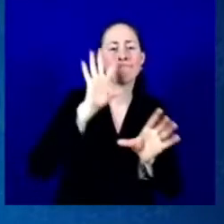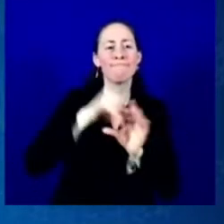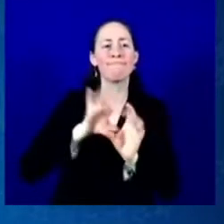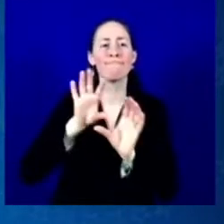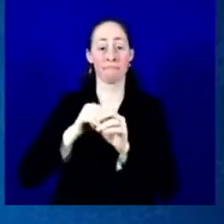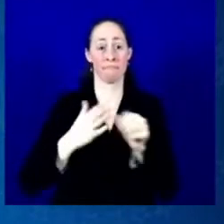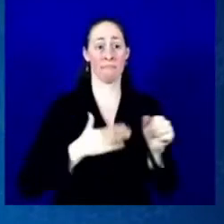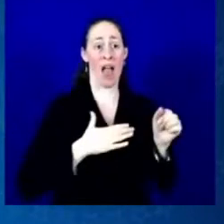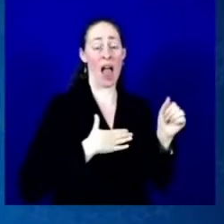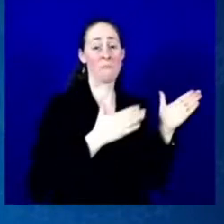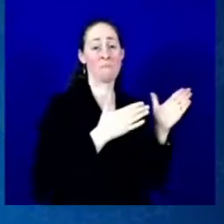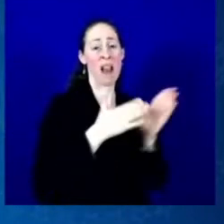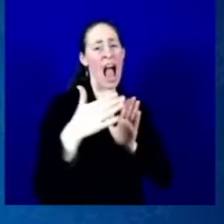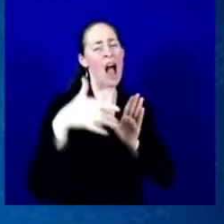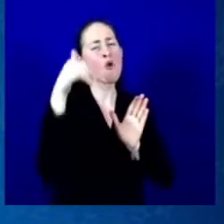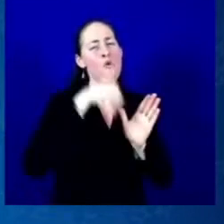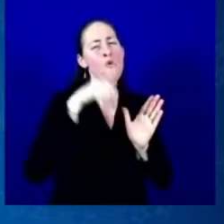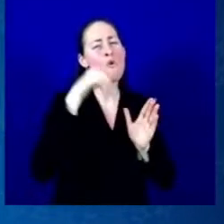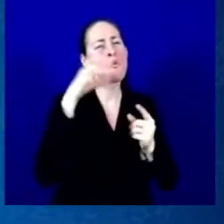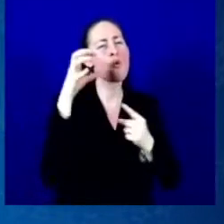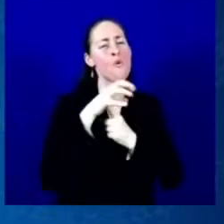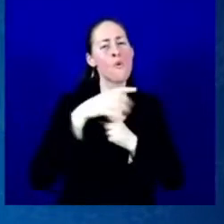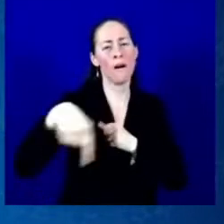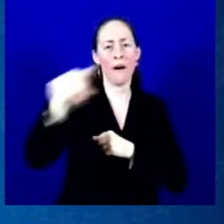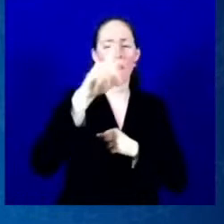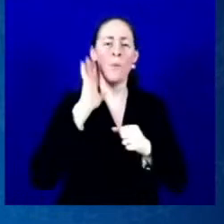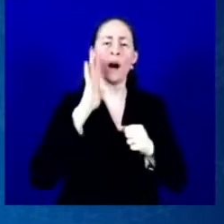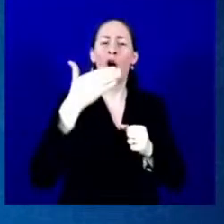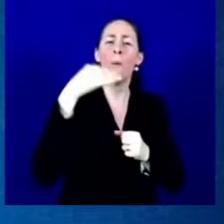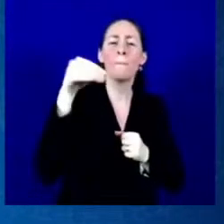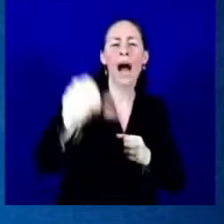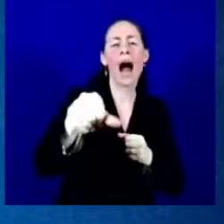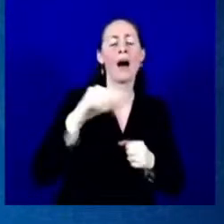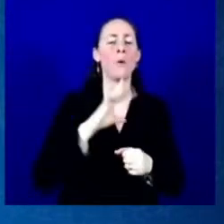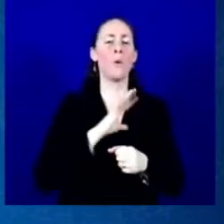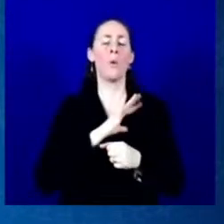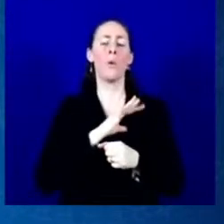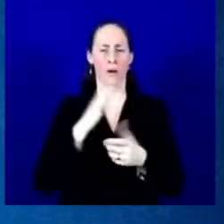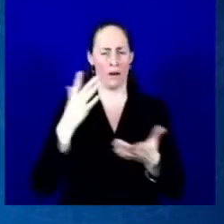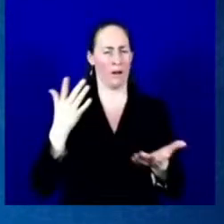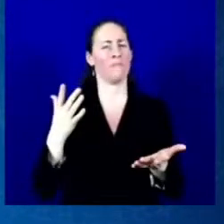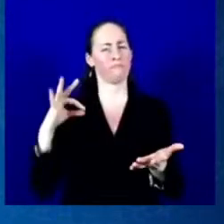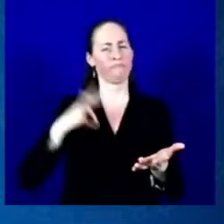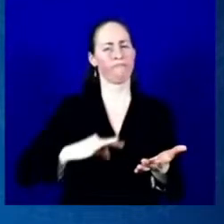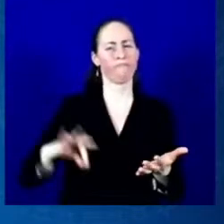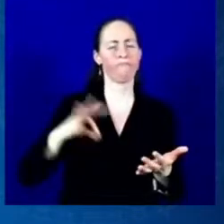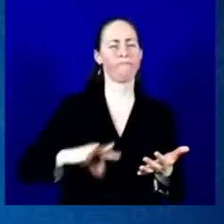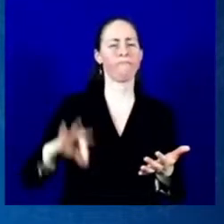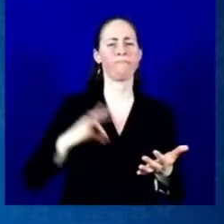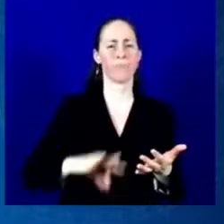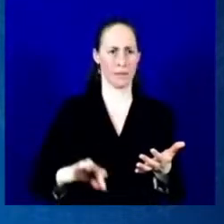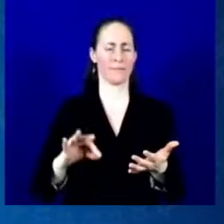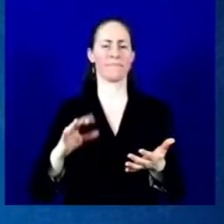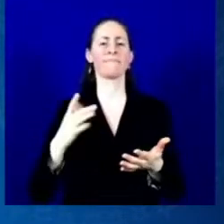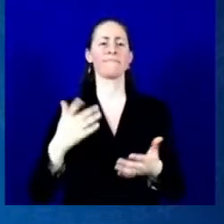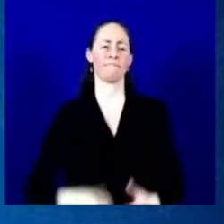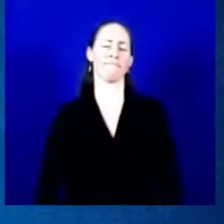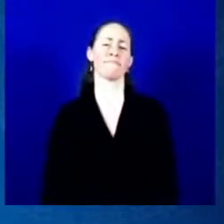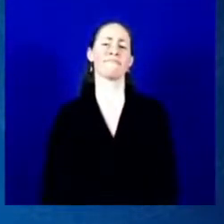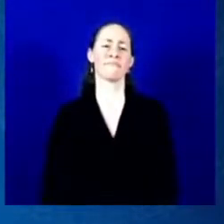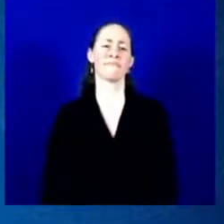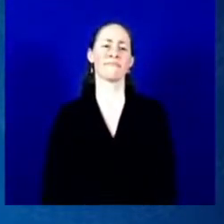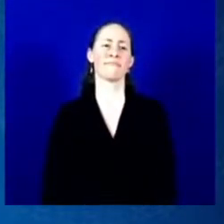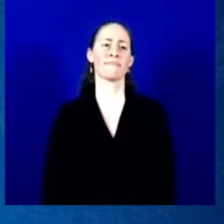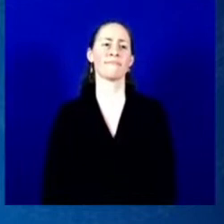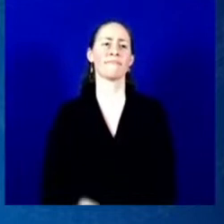raise a family on. As my dad would then say, with a little breathing room. And all the investments in the American